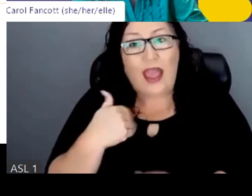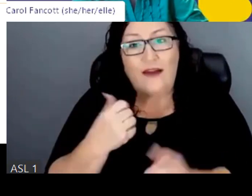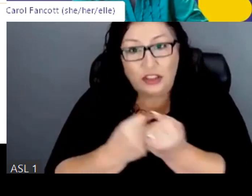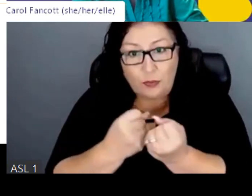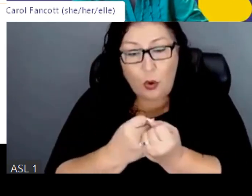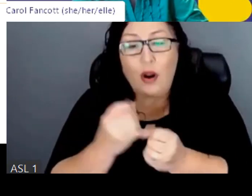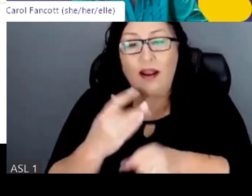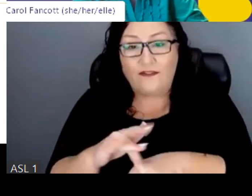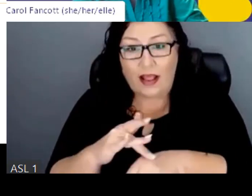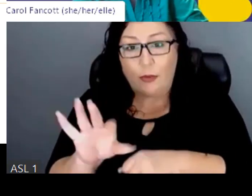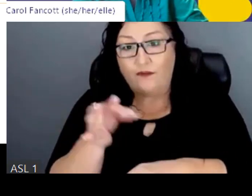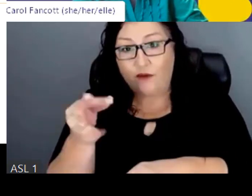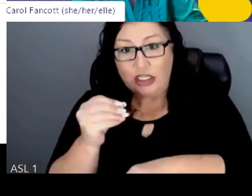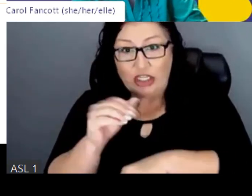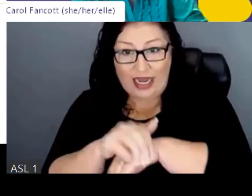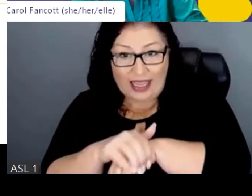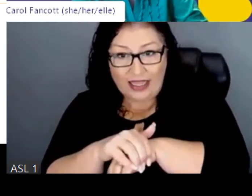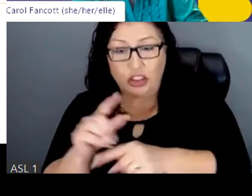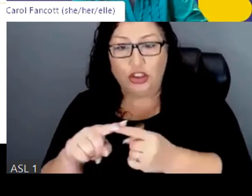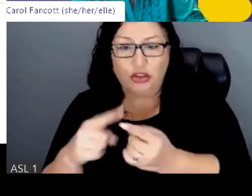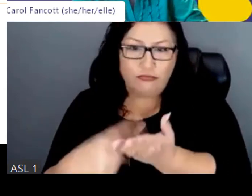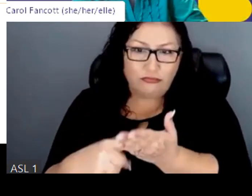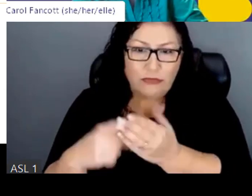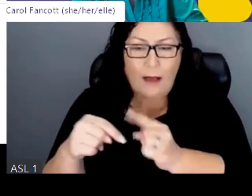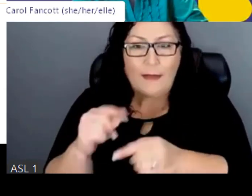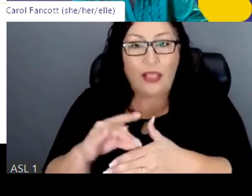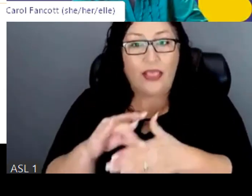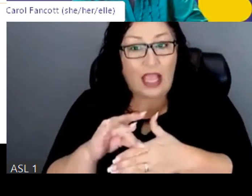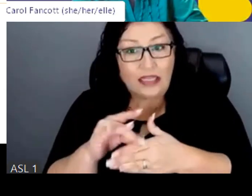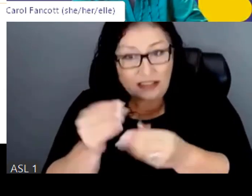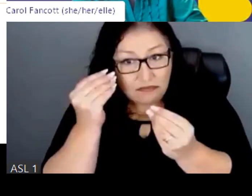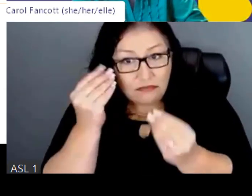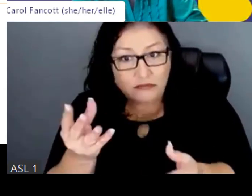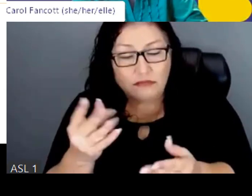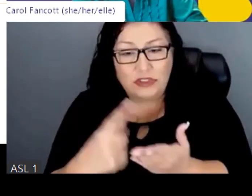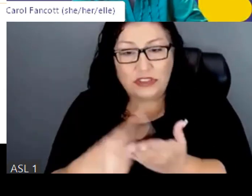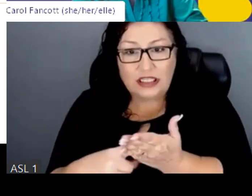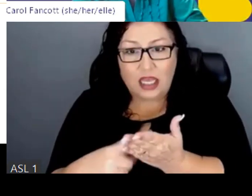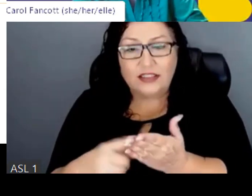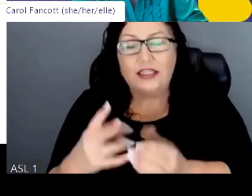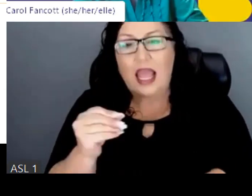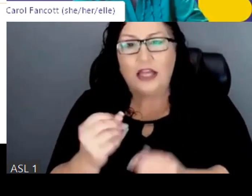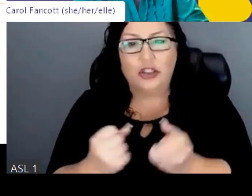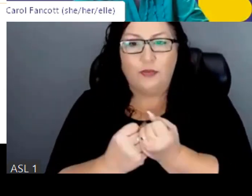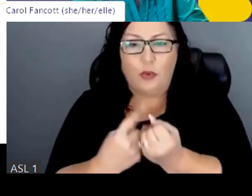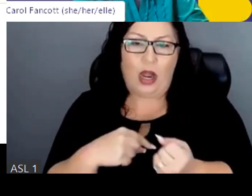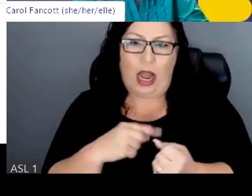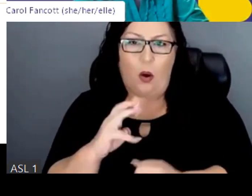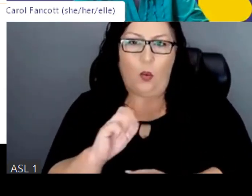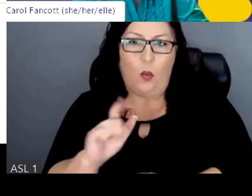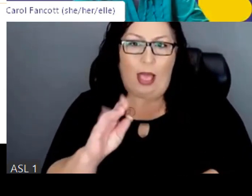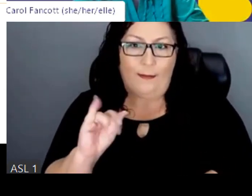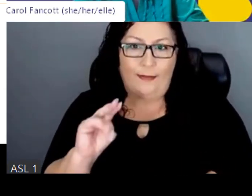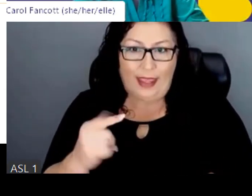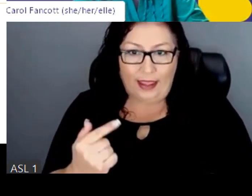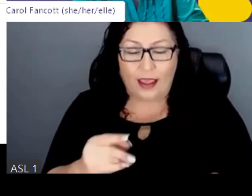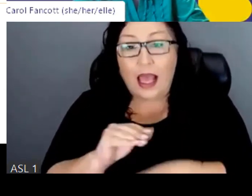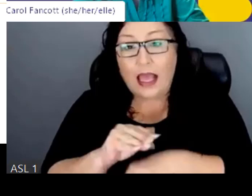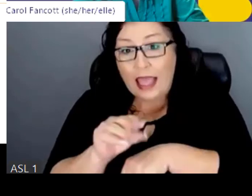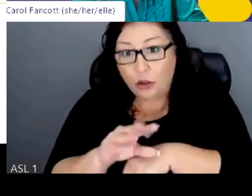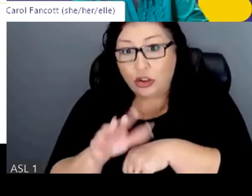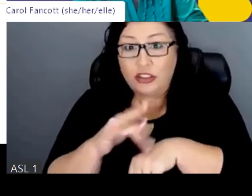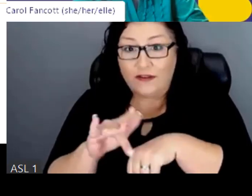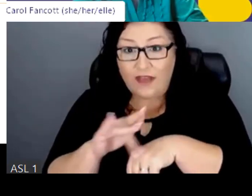supports available in French and English to debrief about the content discussed and to support our well-being.